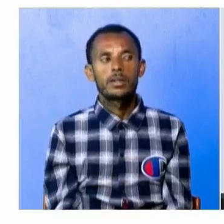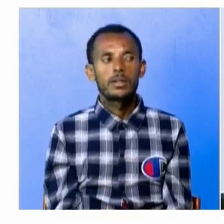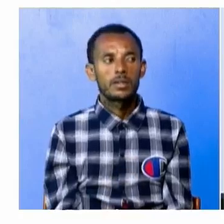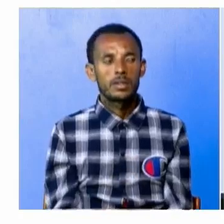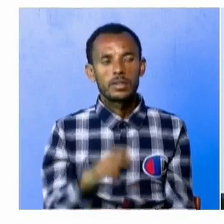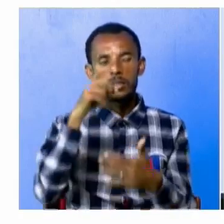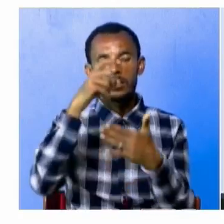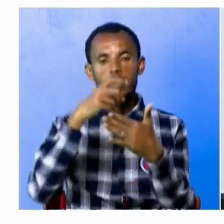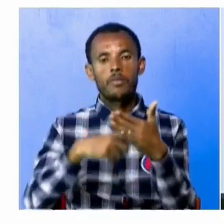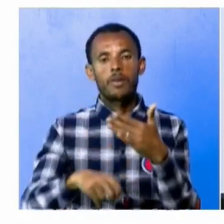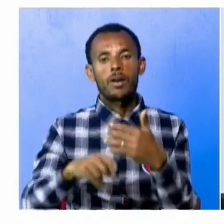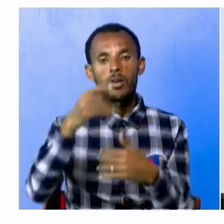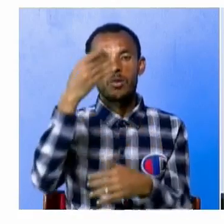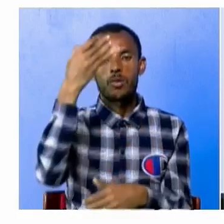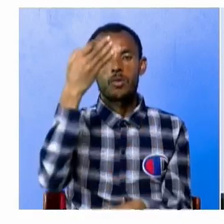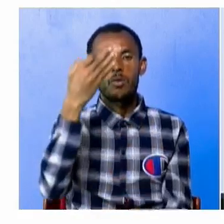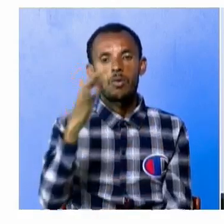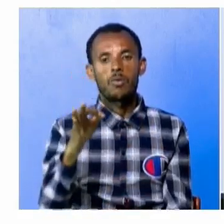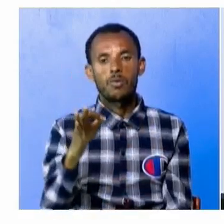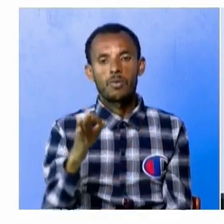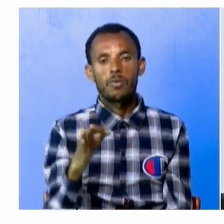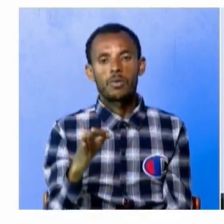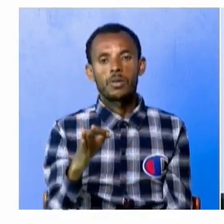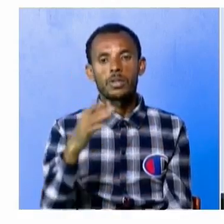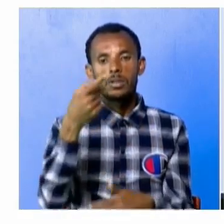the value of